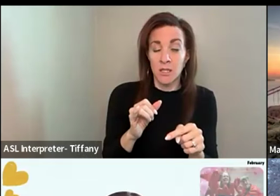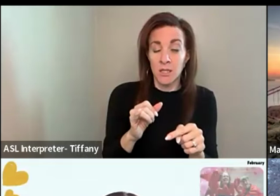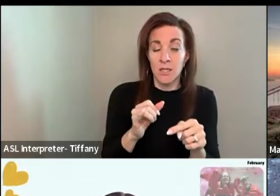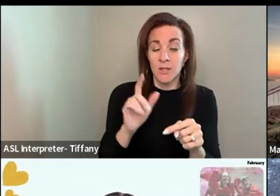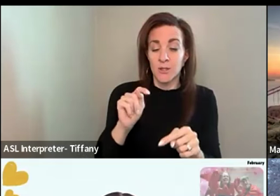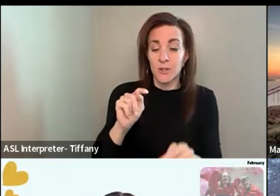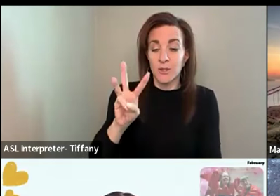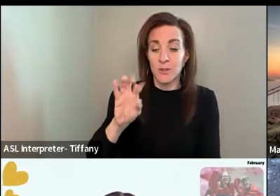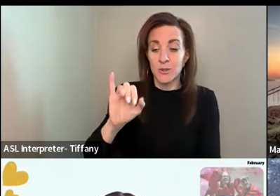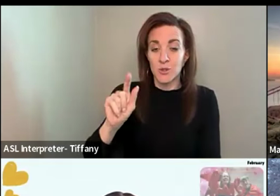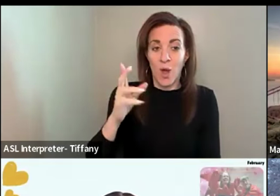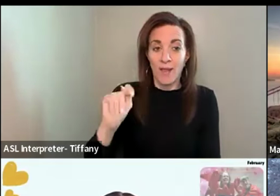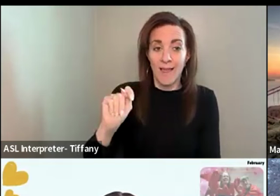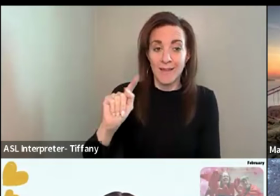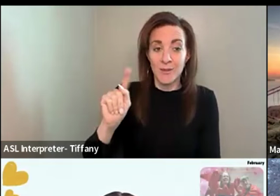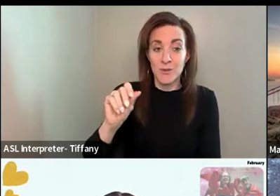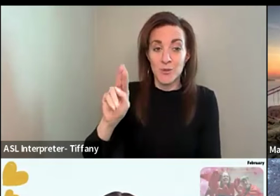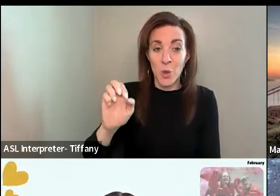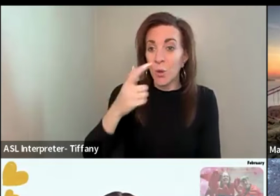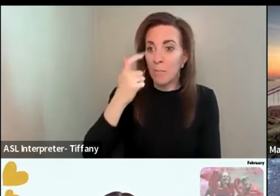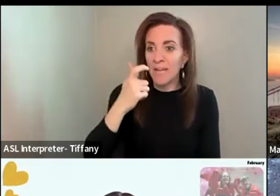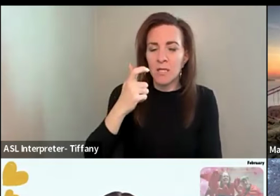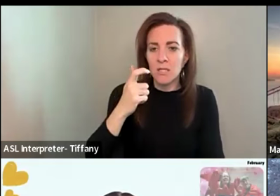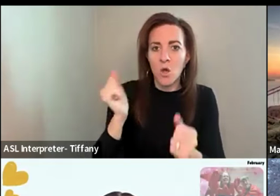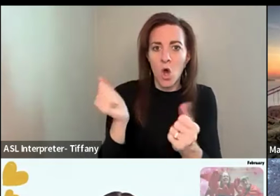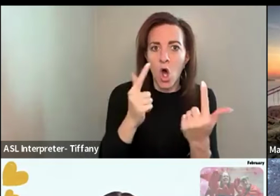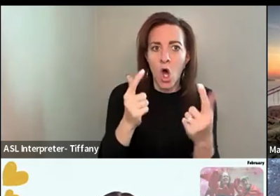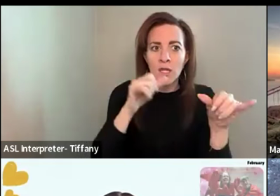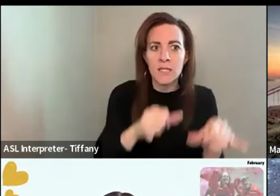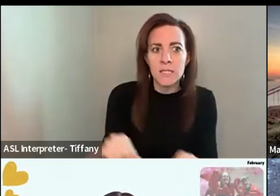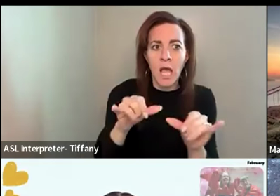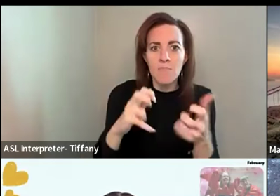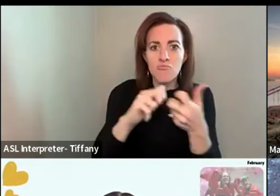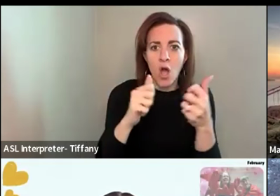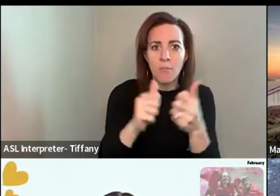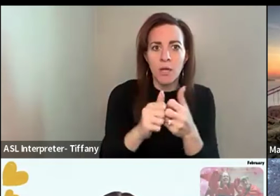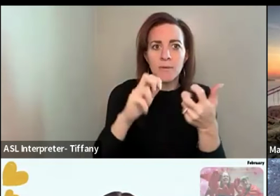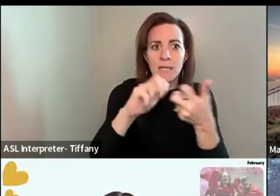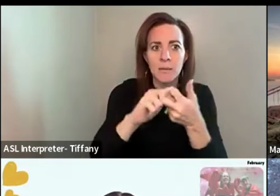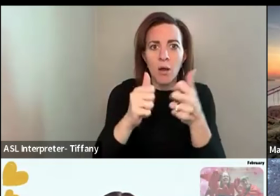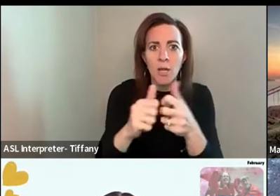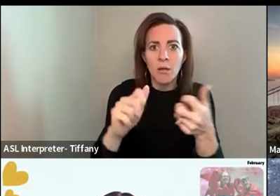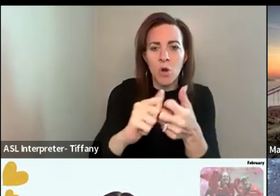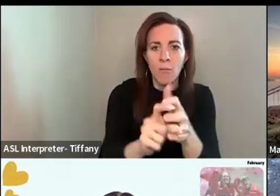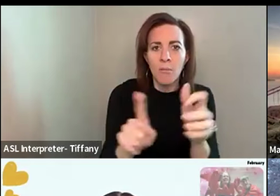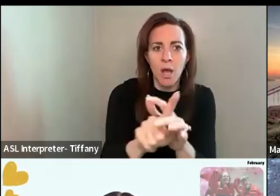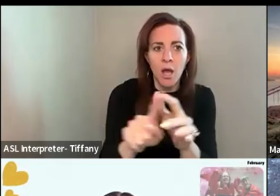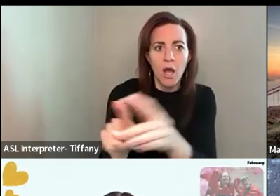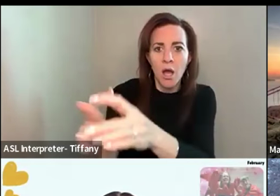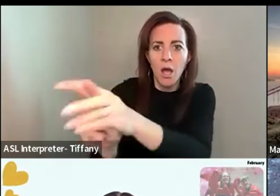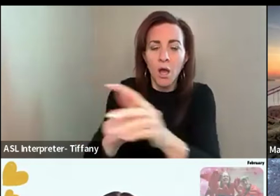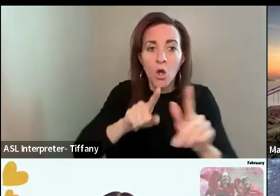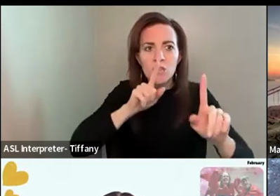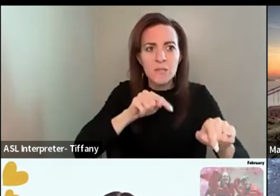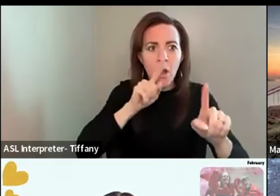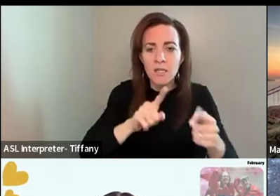that we had for everyone trying to get into the provider directory in the first place and getting responses back. It's the same. So that being said, it's very important for us